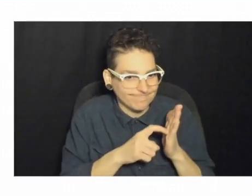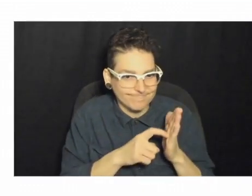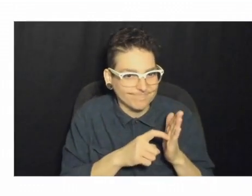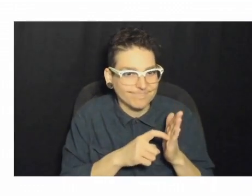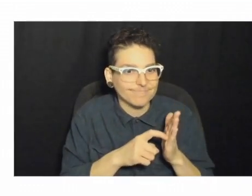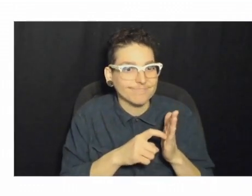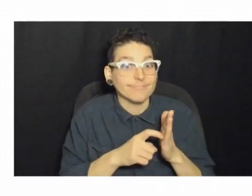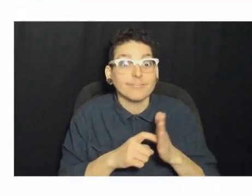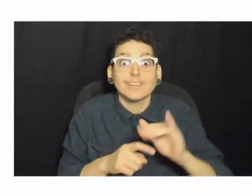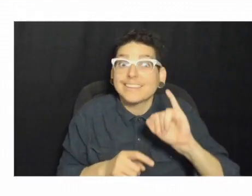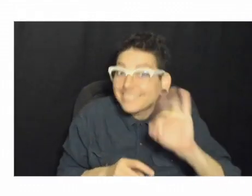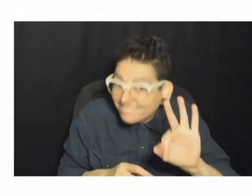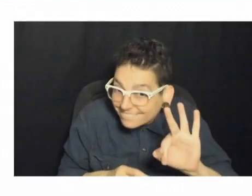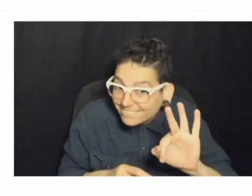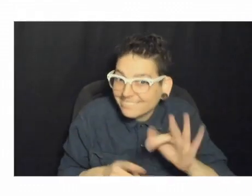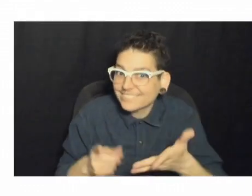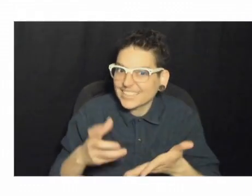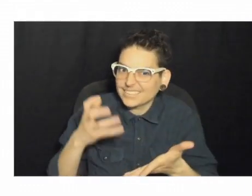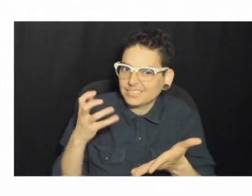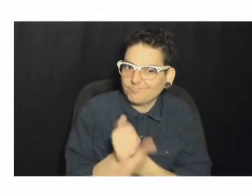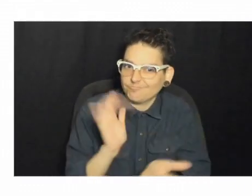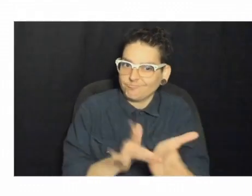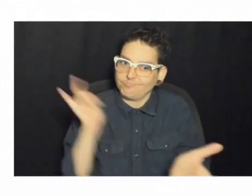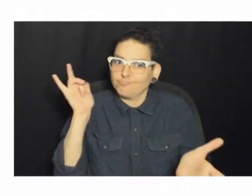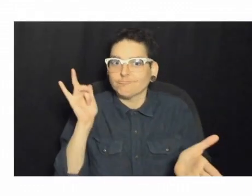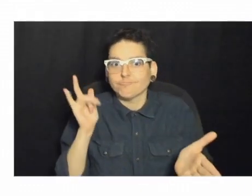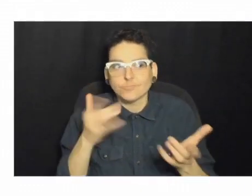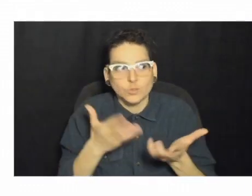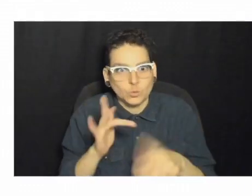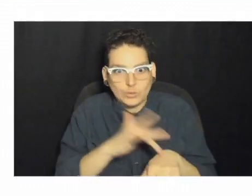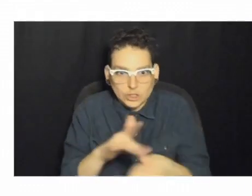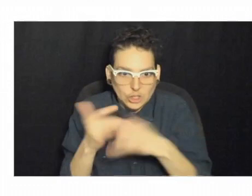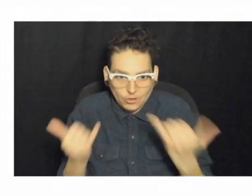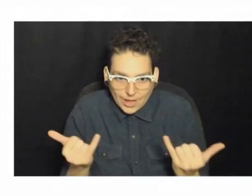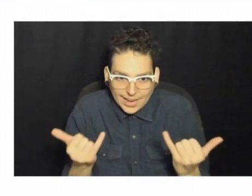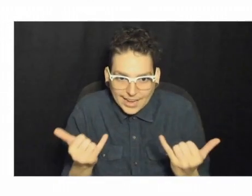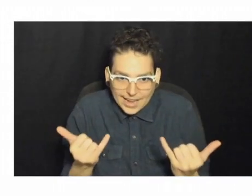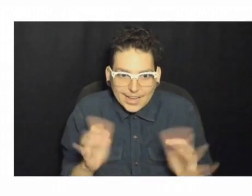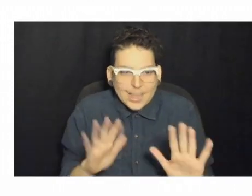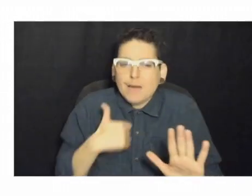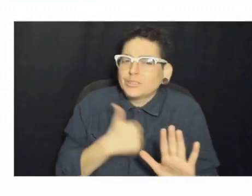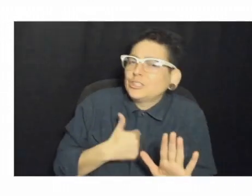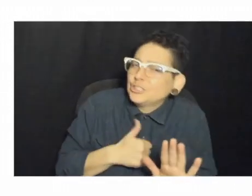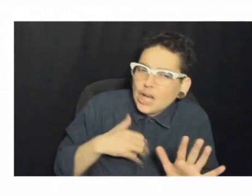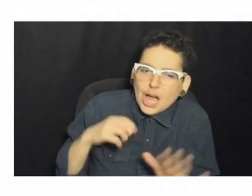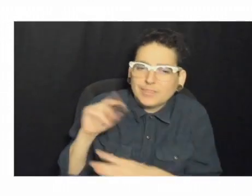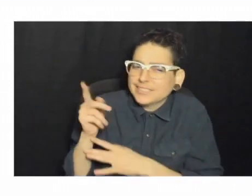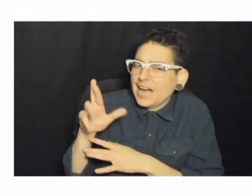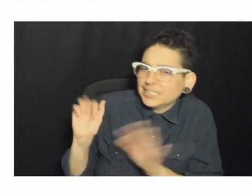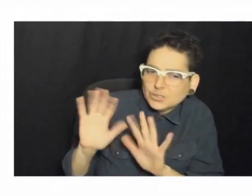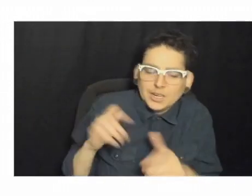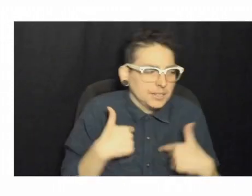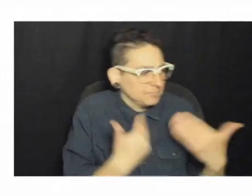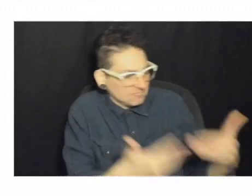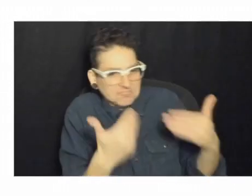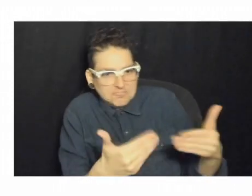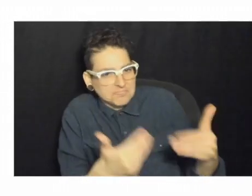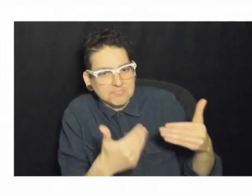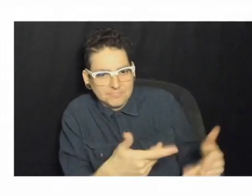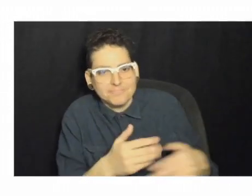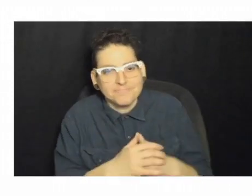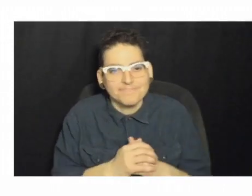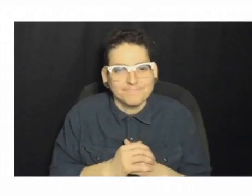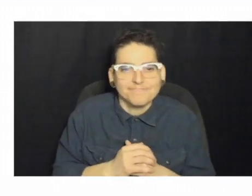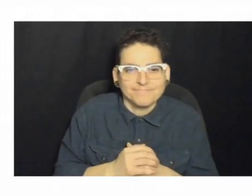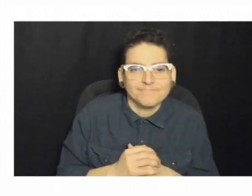sort of be a fly in the ointment. No, not at all. Yeah. Okay. I mean, especially, I don't know that we could expect that while